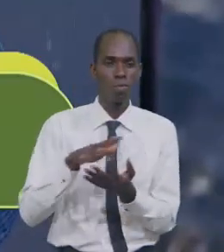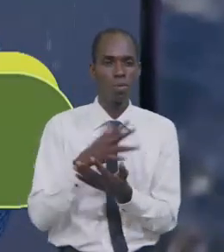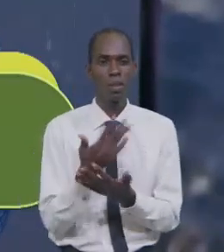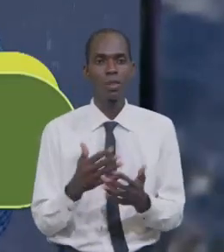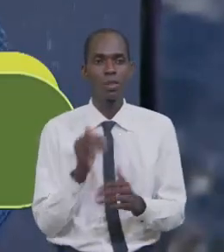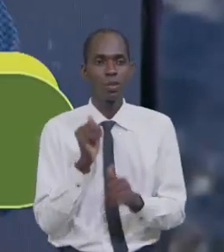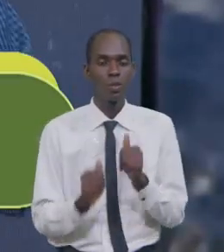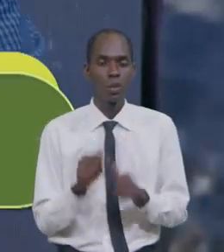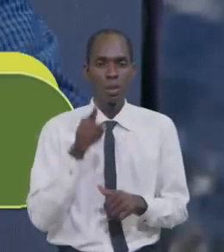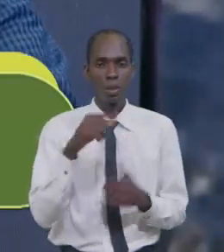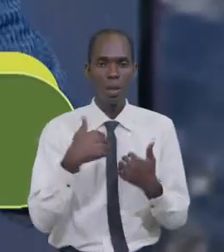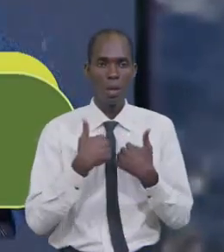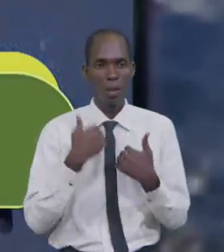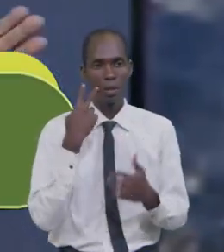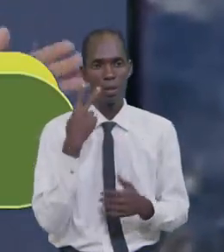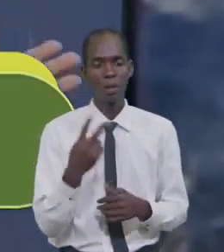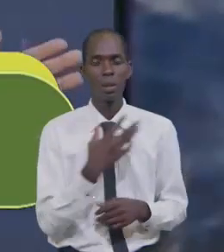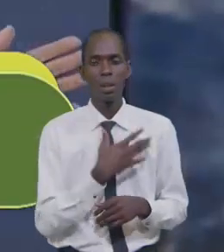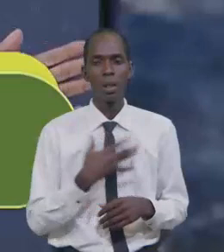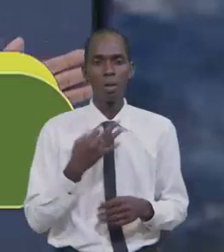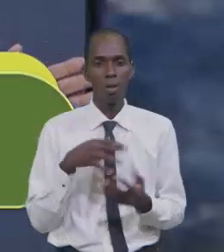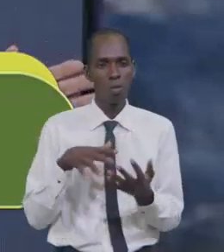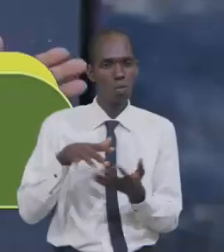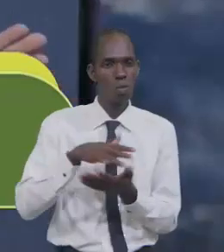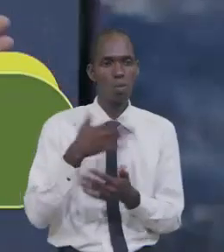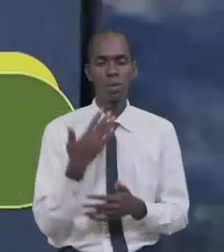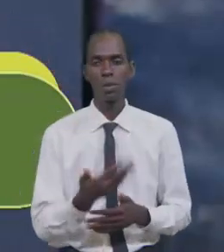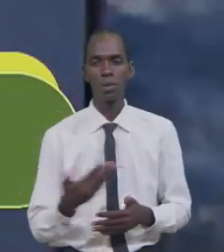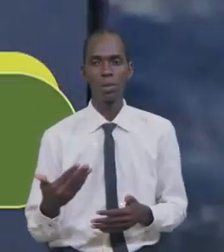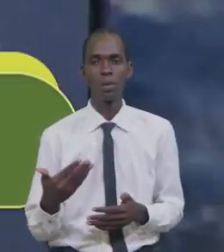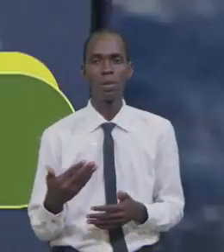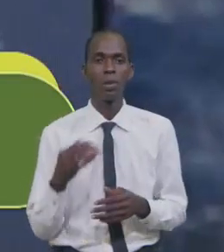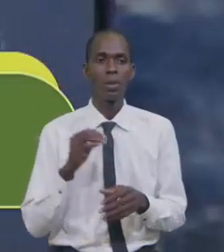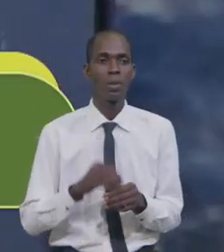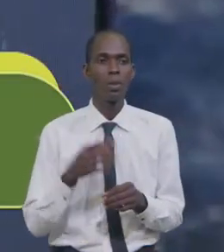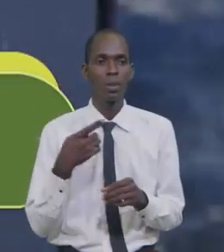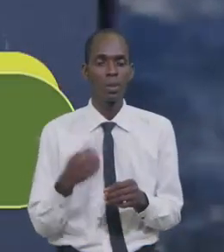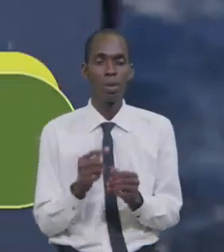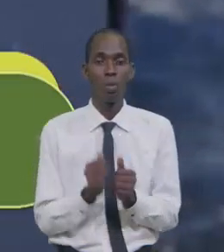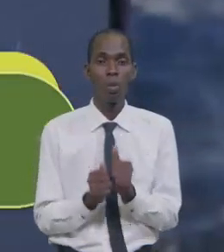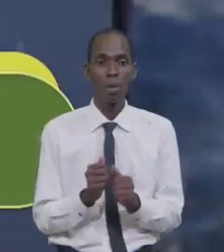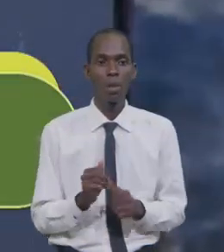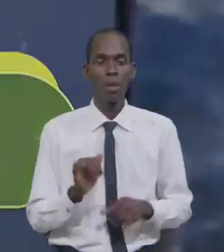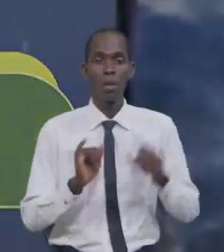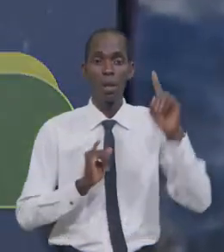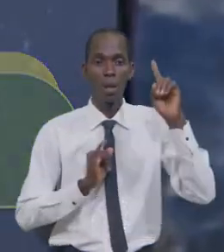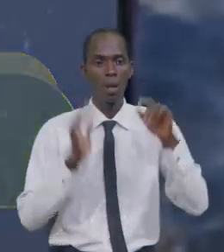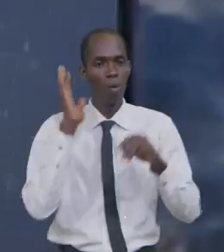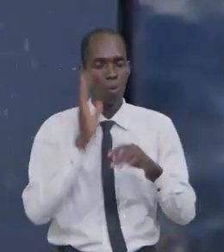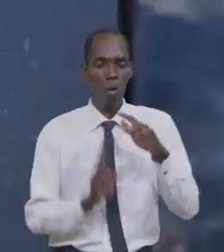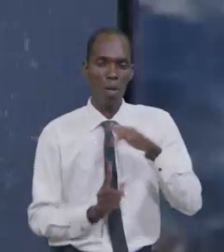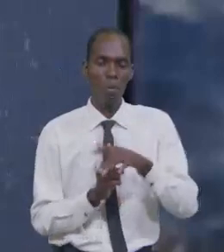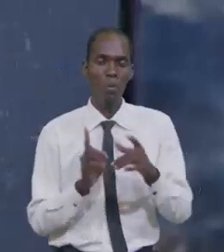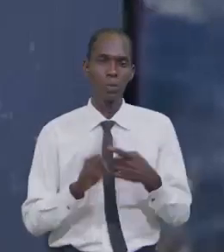hast seen, and of those things in the which I will appear unto